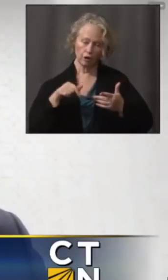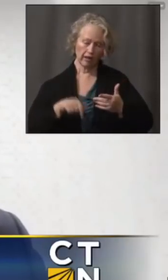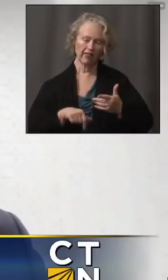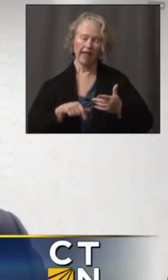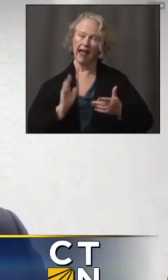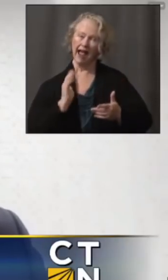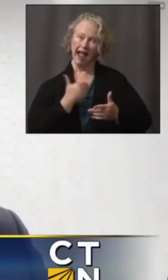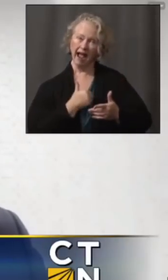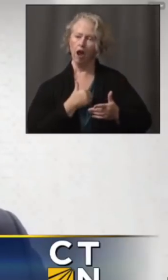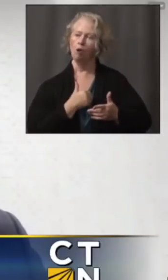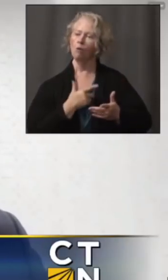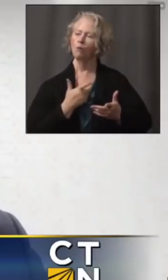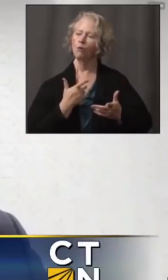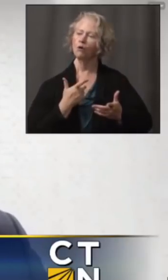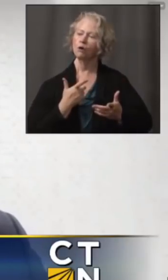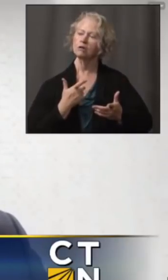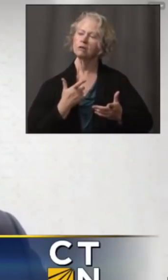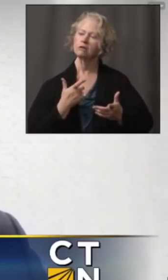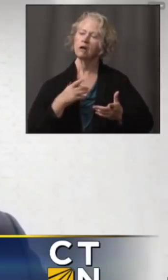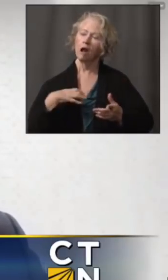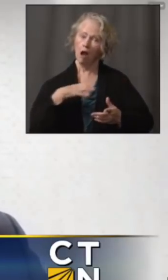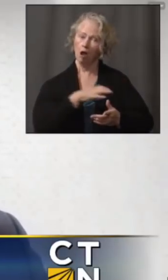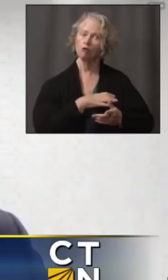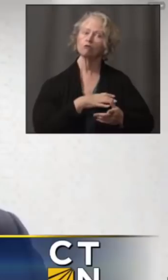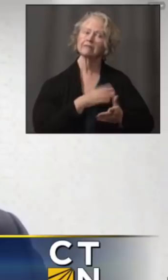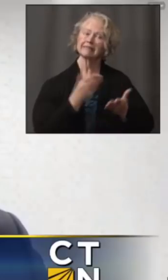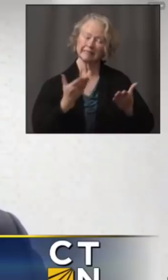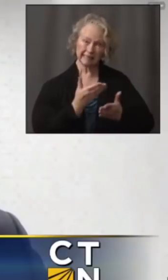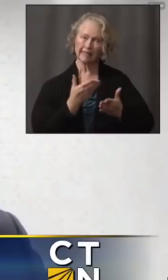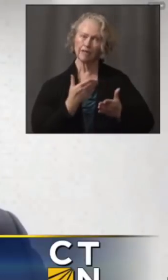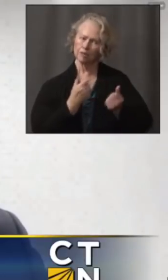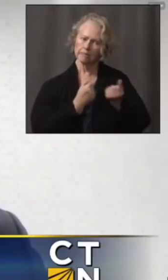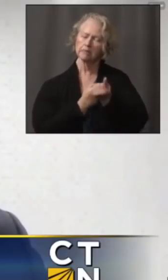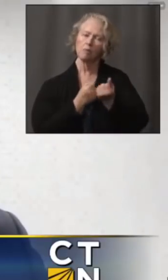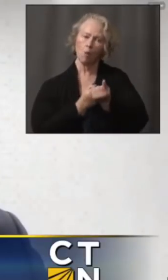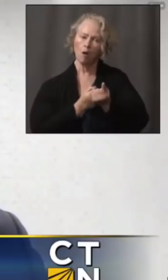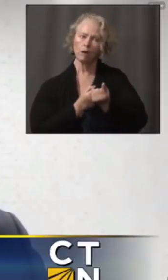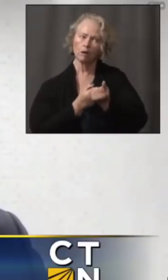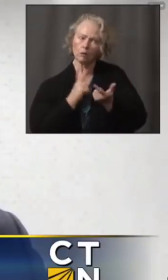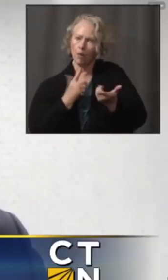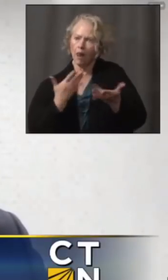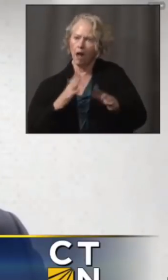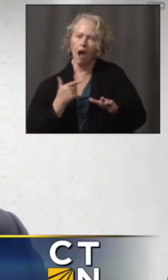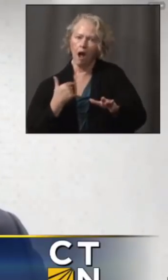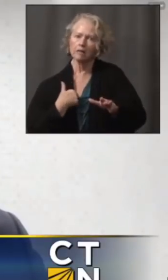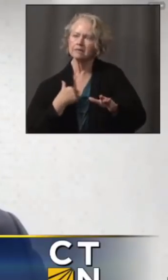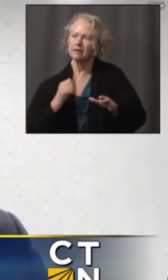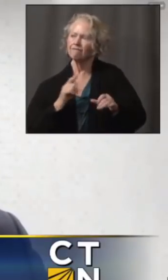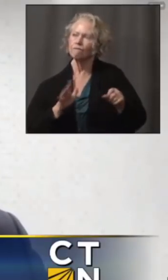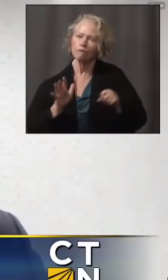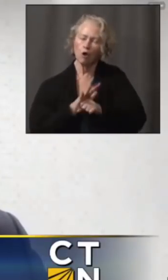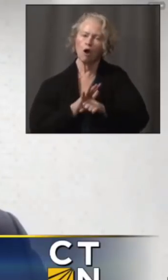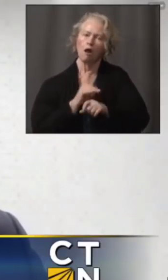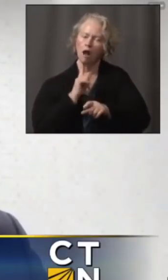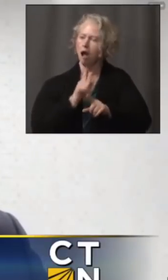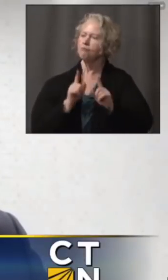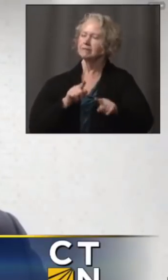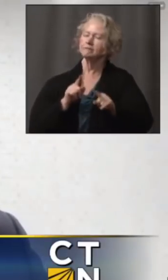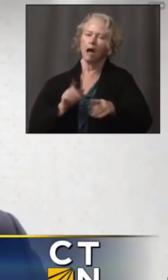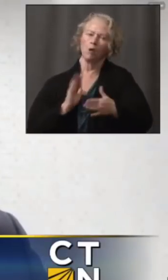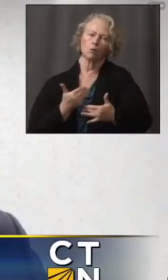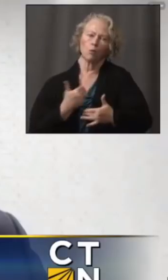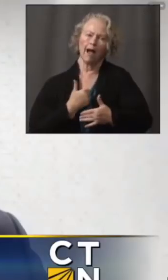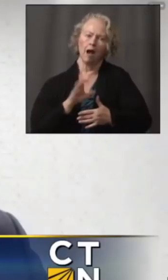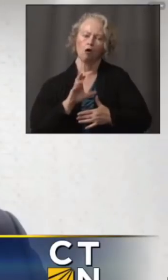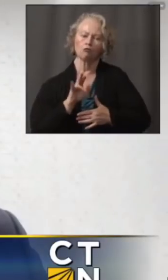congressional delegation, and we thank them for that support as well, is to allow us to be able to fully respond to this COVID-related crisis